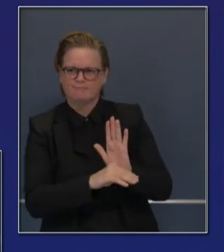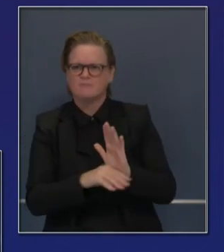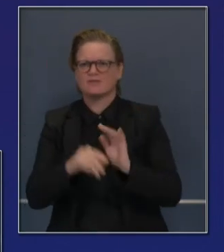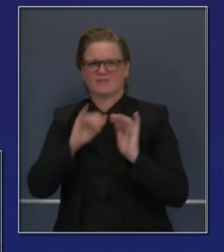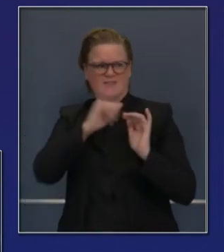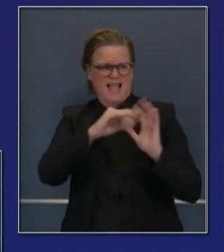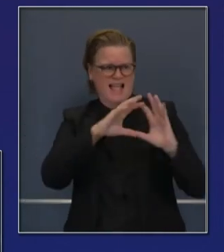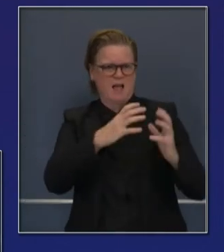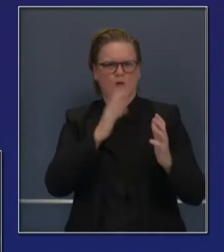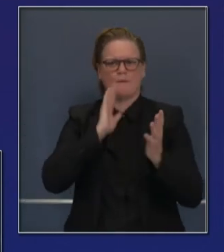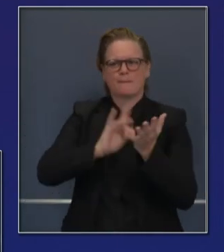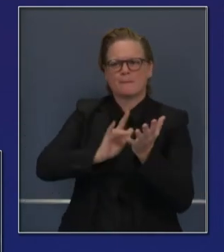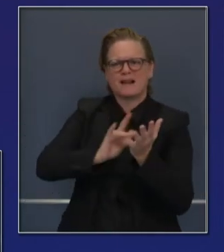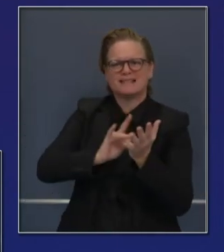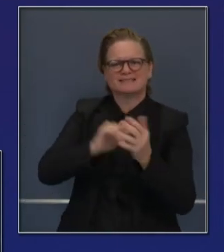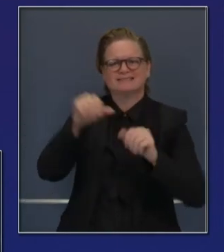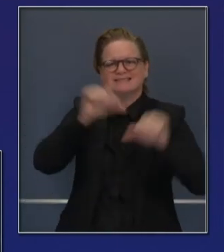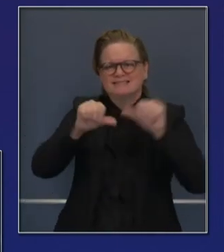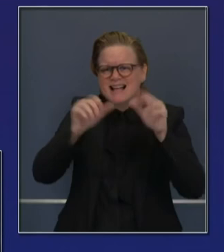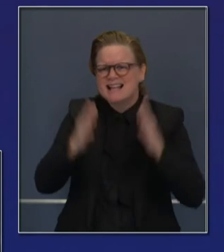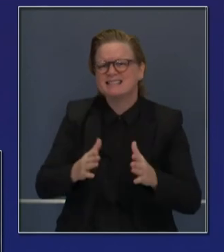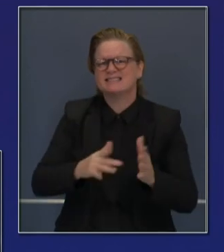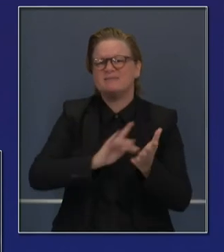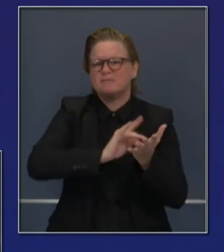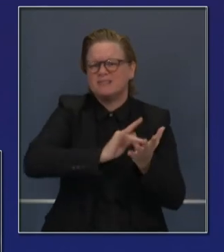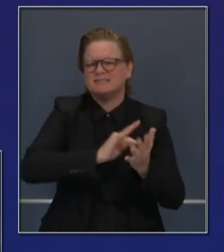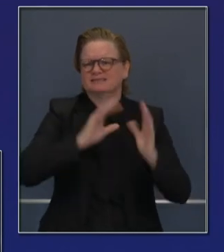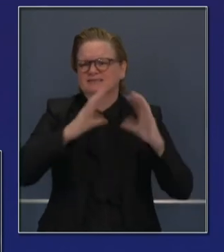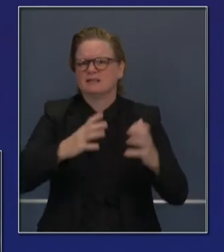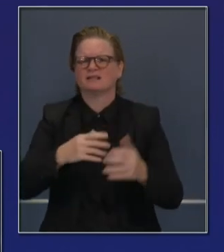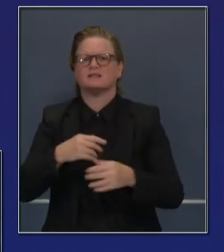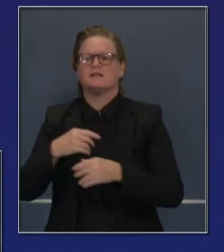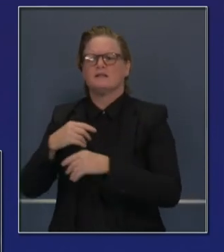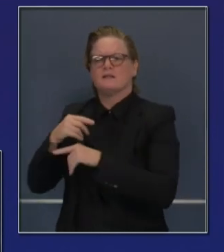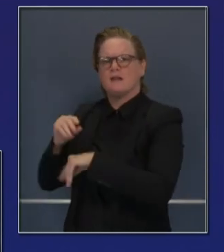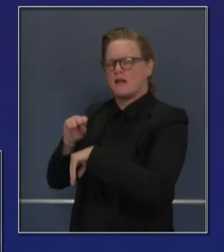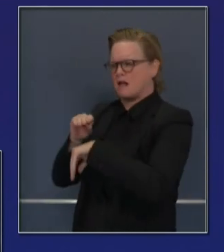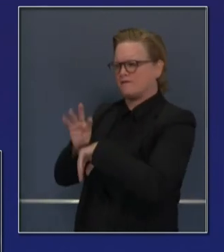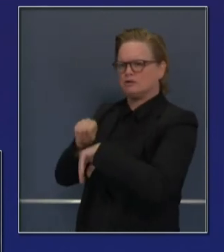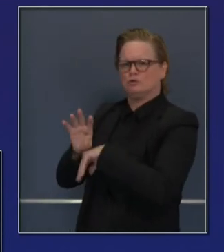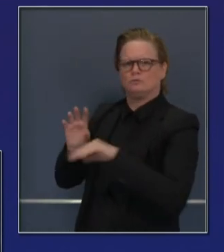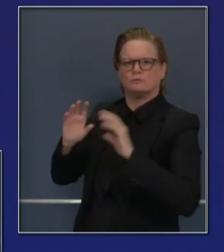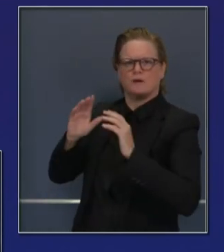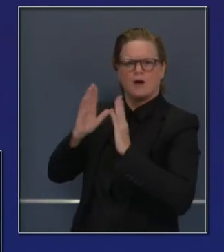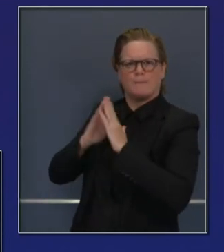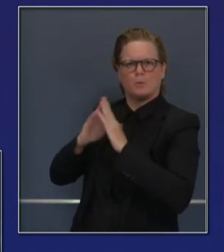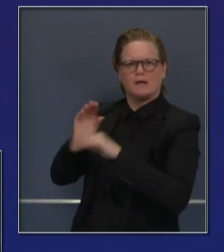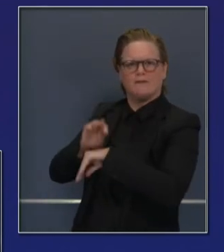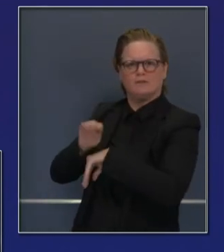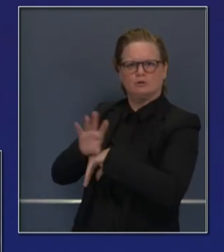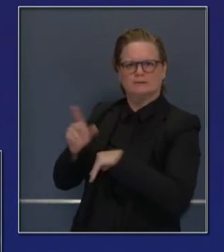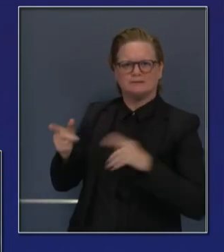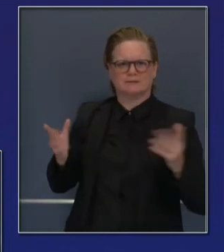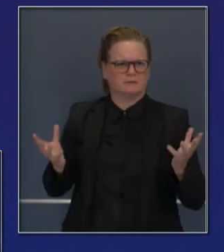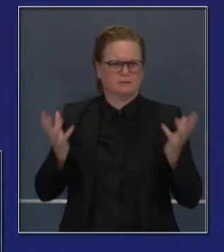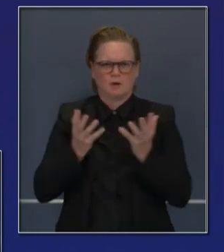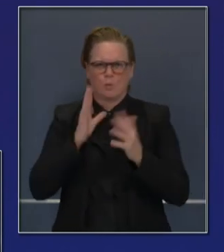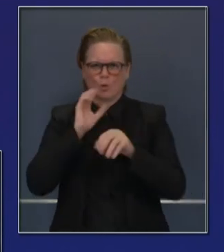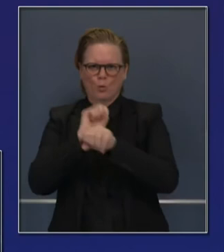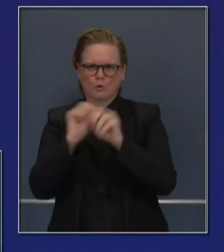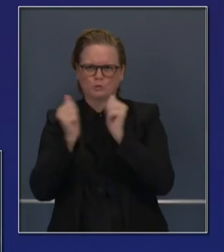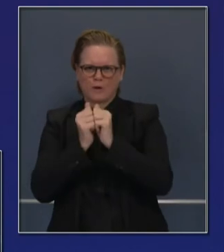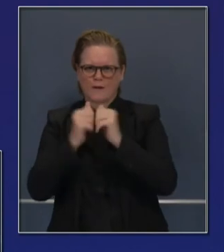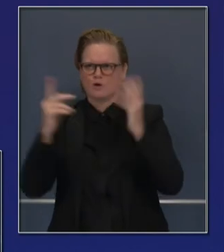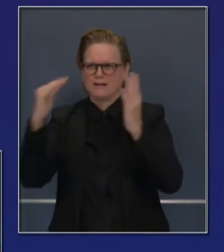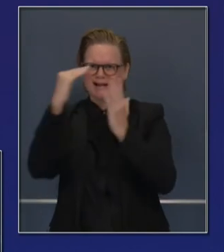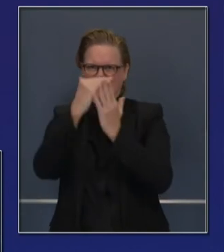met on Friday. And those meetings are public. And I encourage you and others to tune in and learn more about